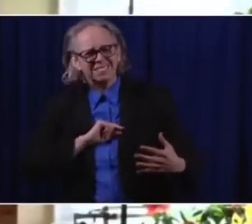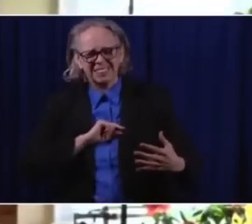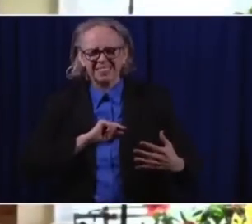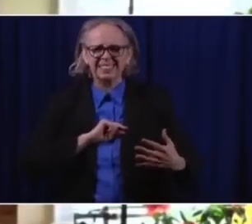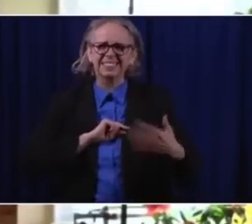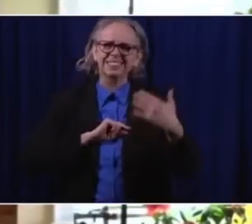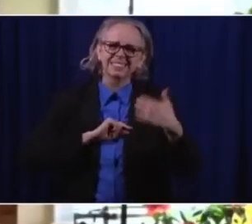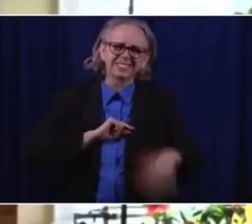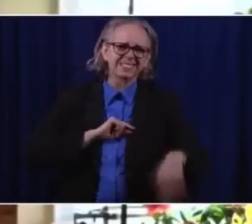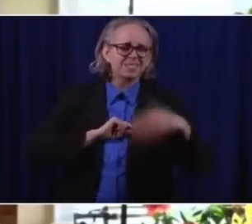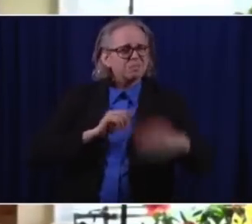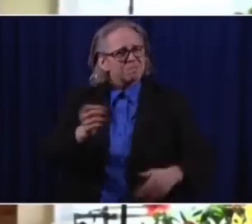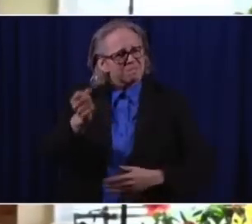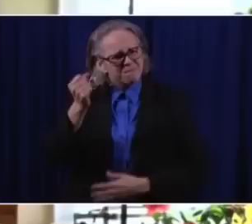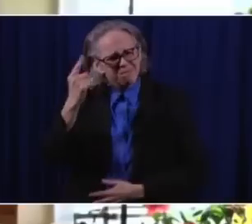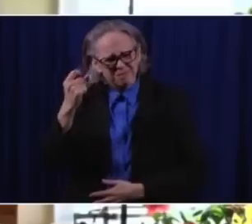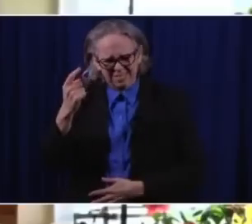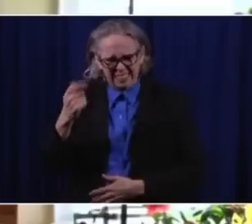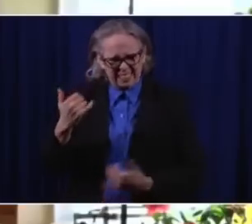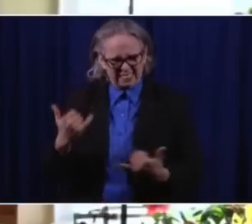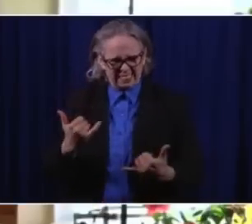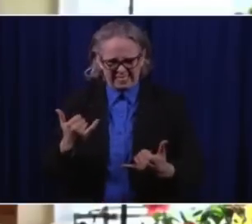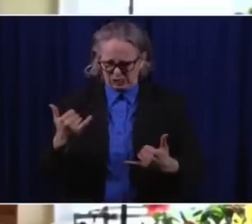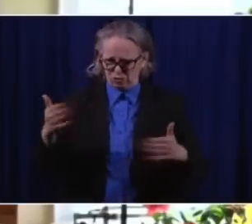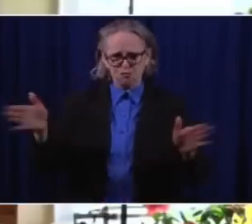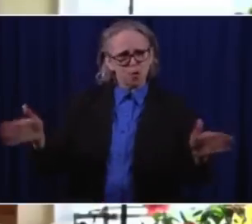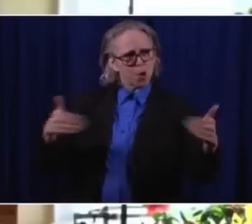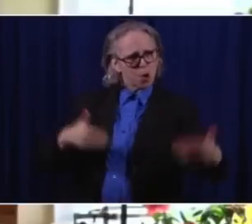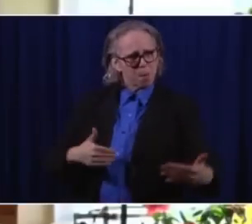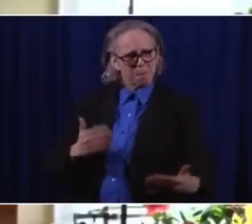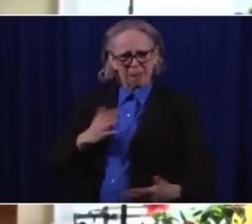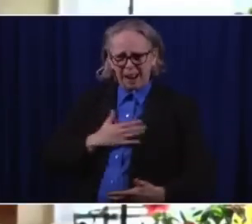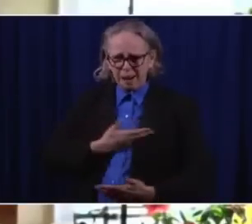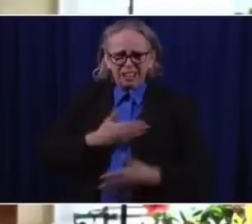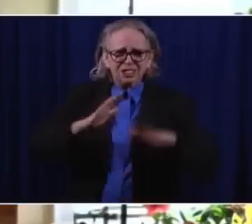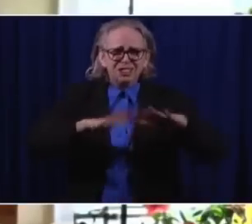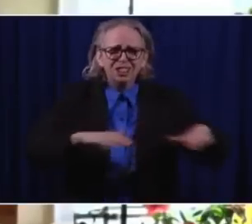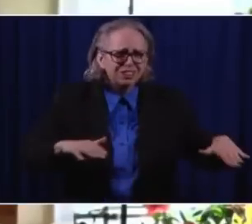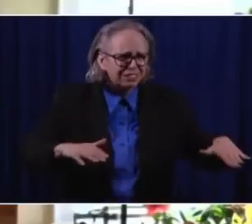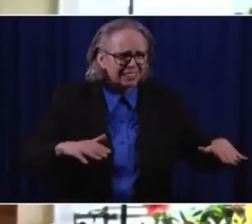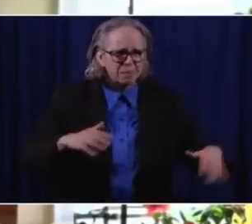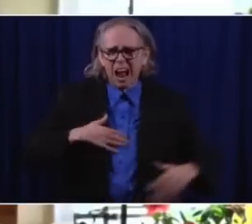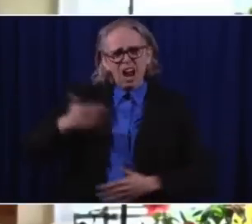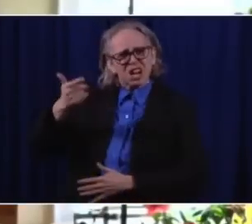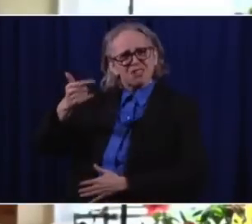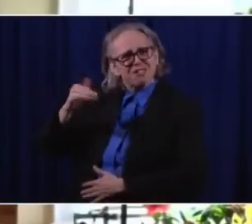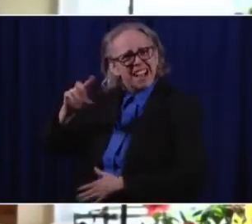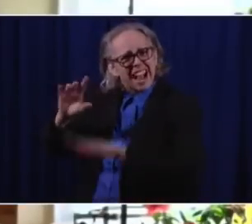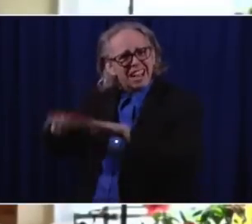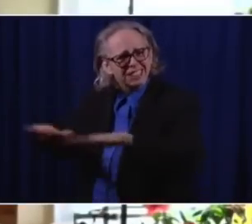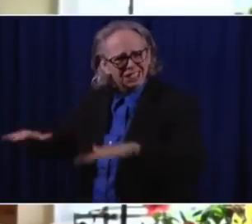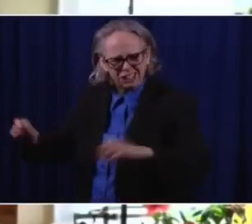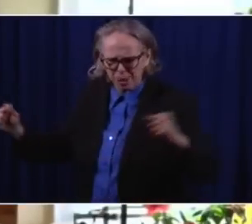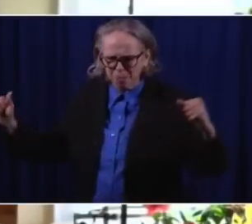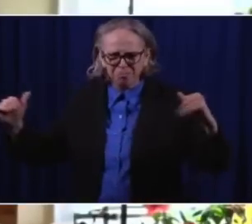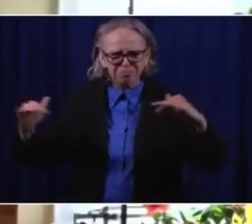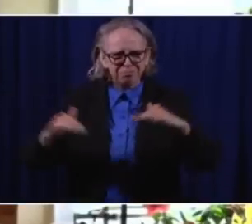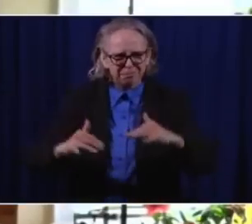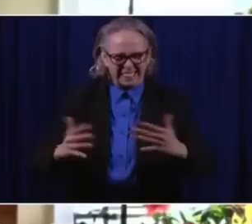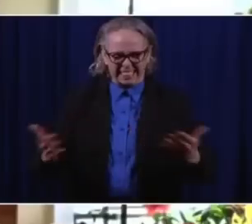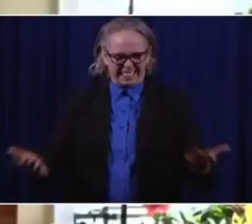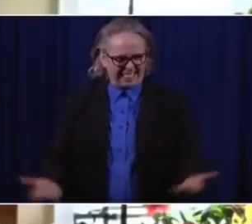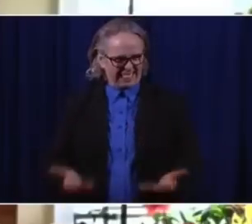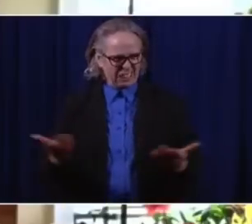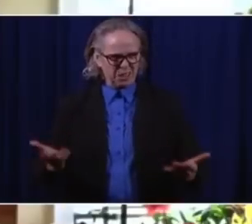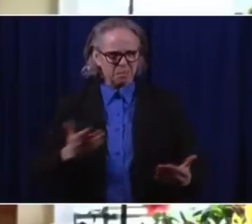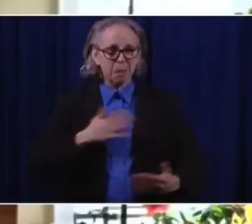room, my kids and my grandkids, our kids and grandkids gather together, and my 94-year-old